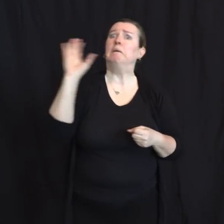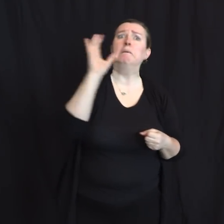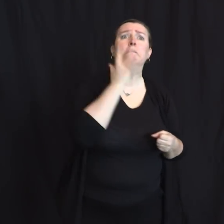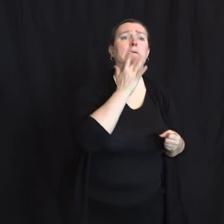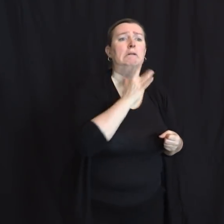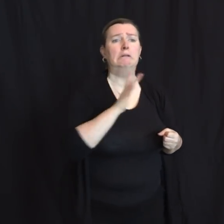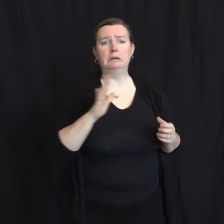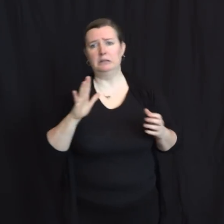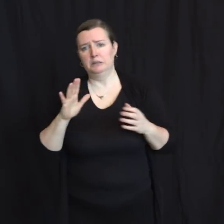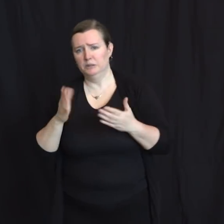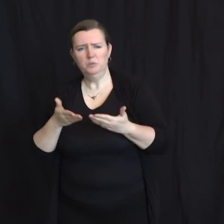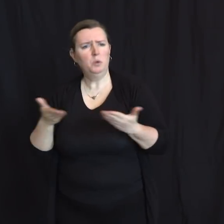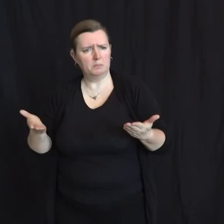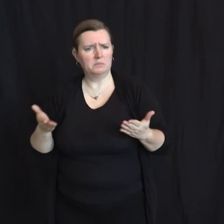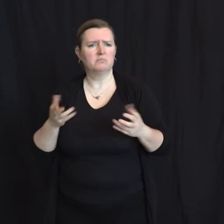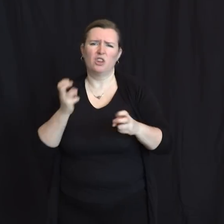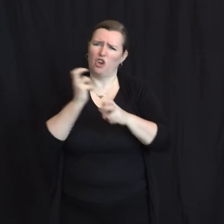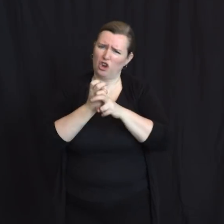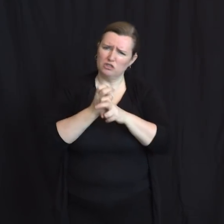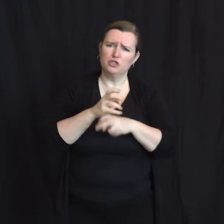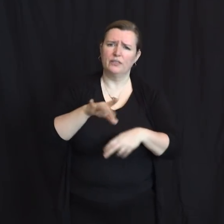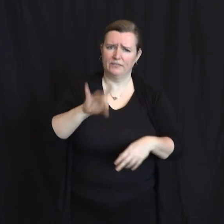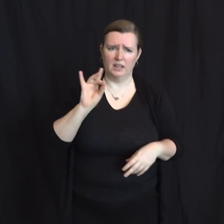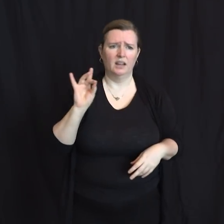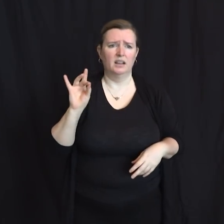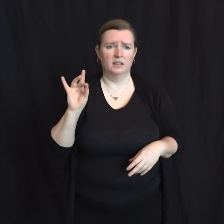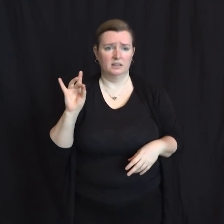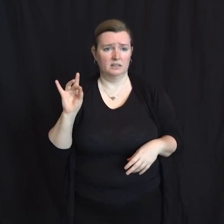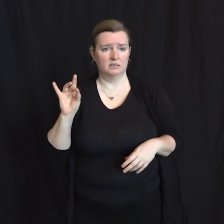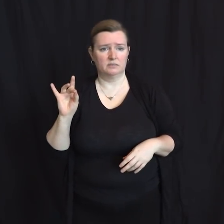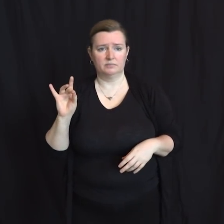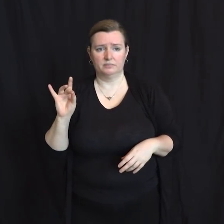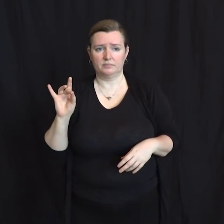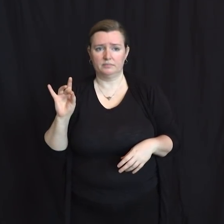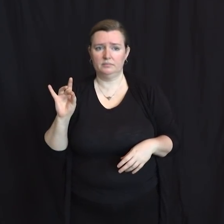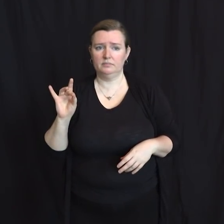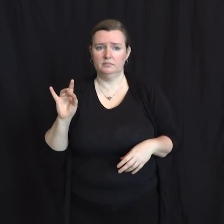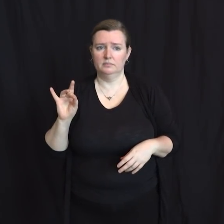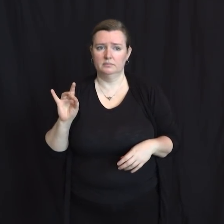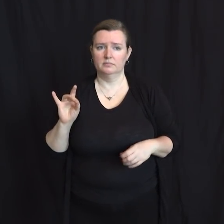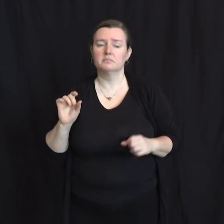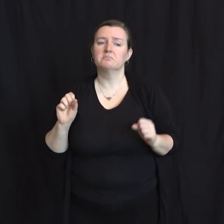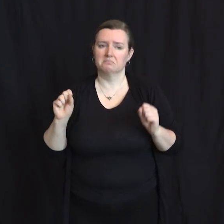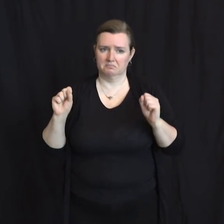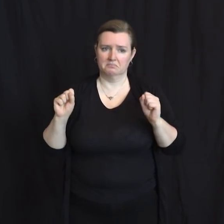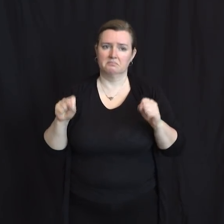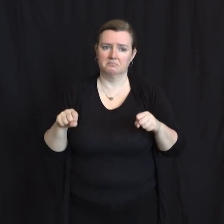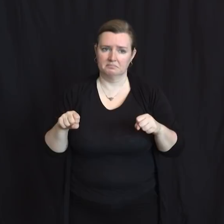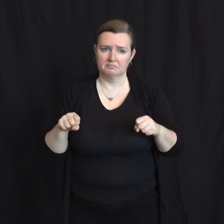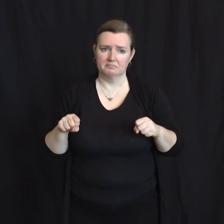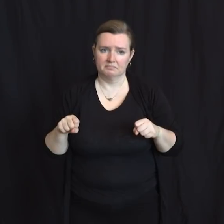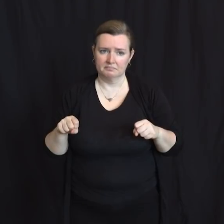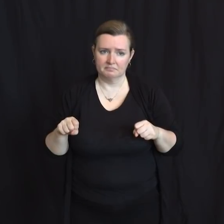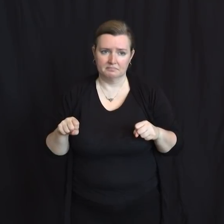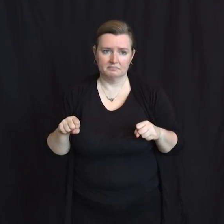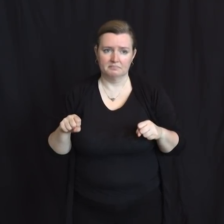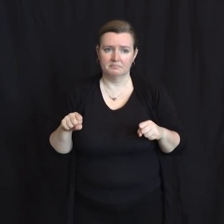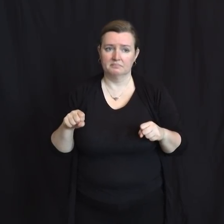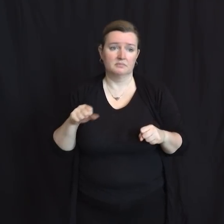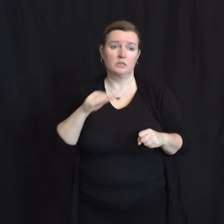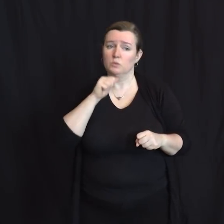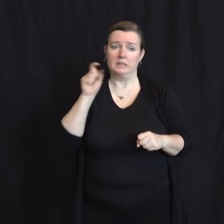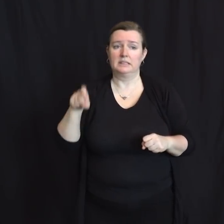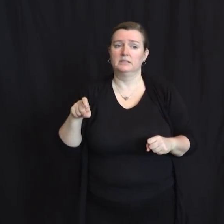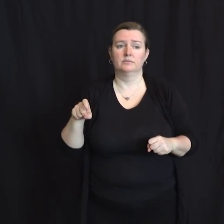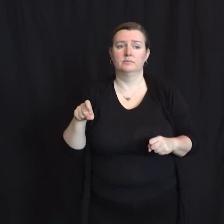on where it's elusive. This is very much gettable? This is gettable. Key is we don't need the swabs. We don't need the viral media, yep,